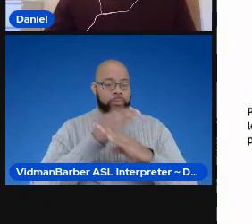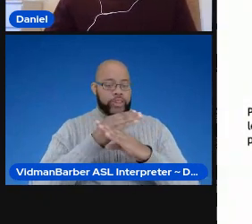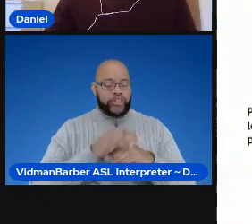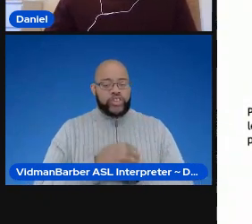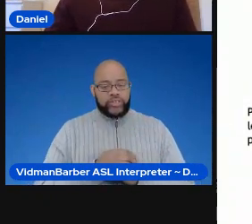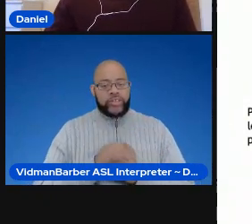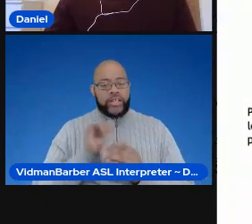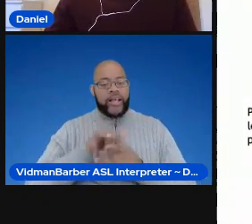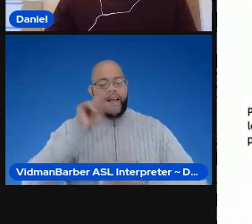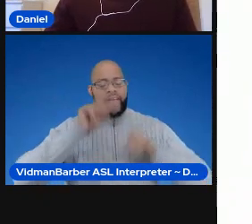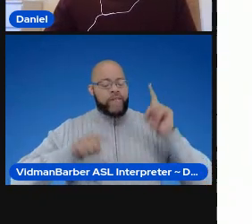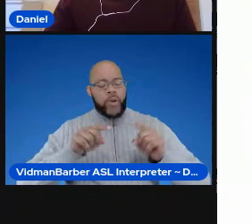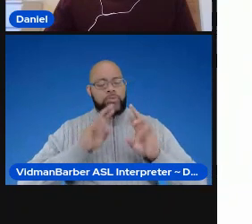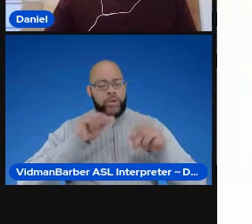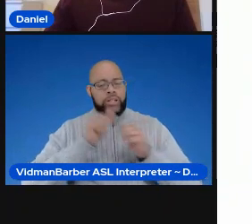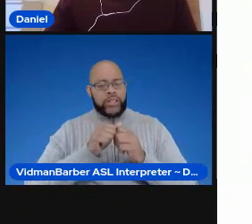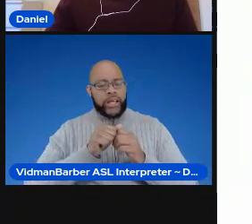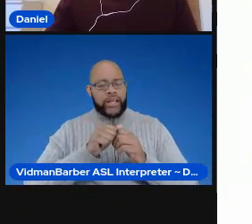that can wane rapidly.